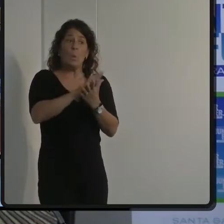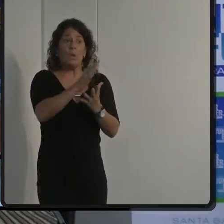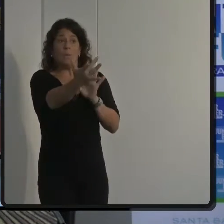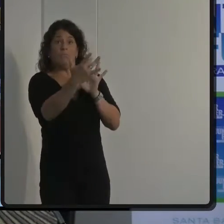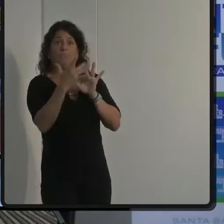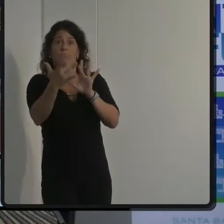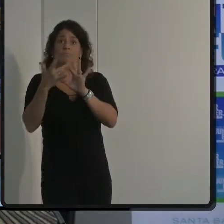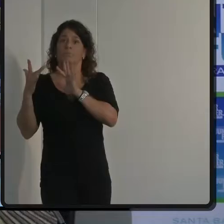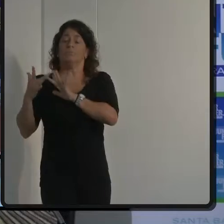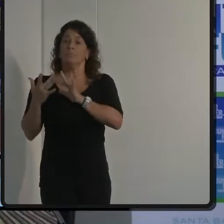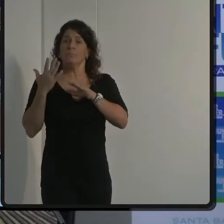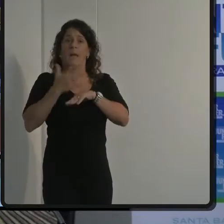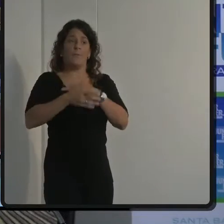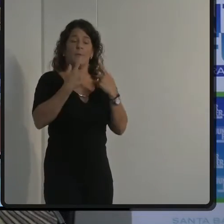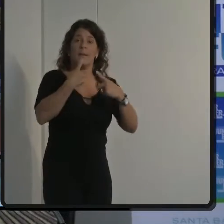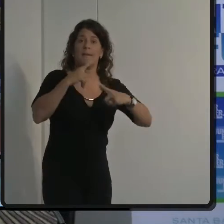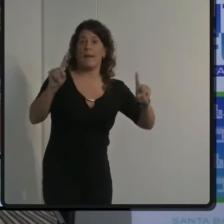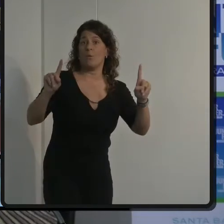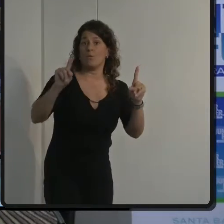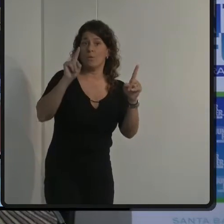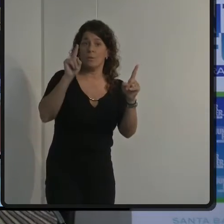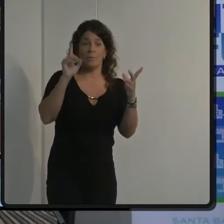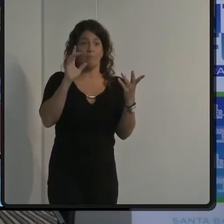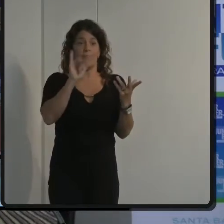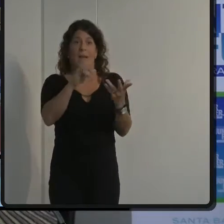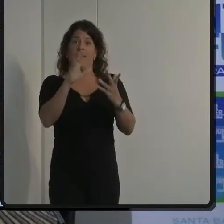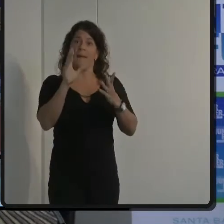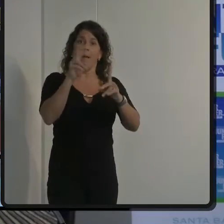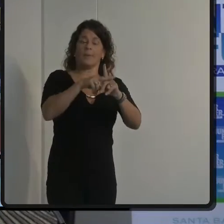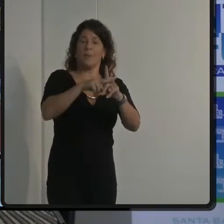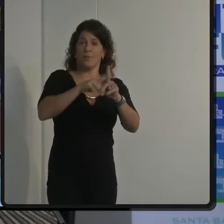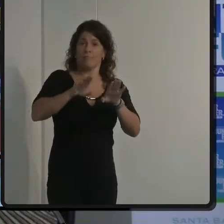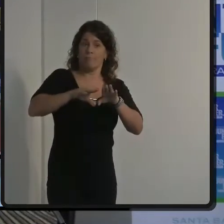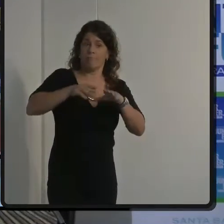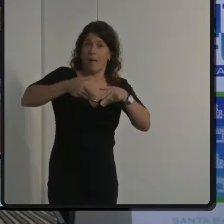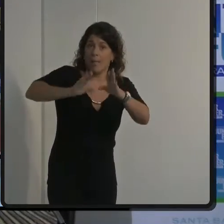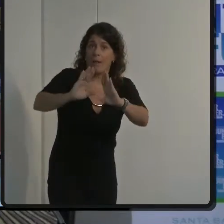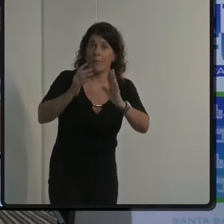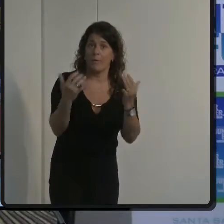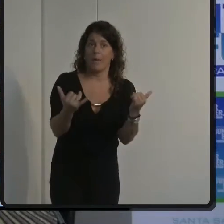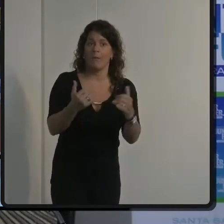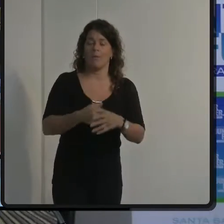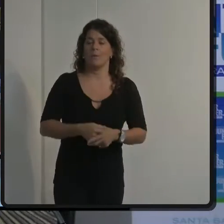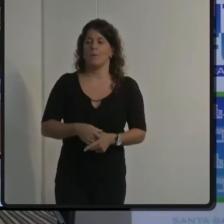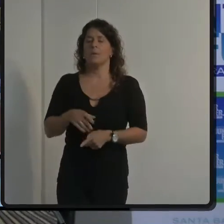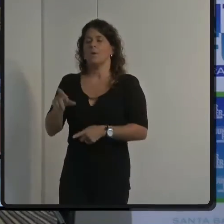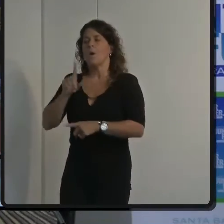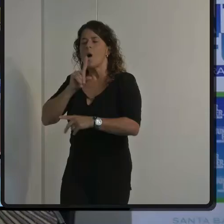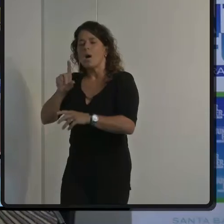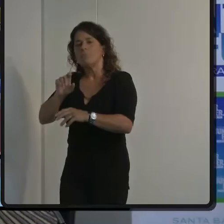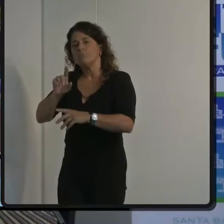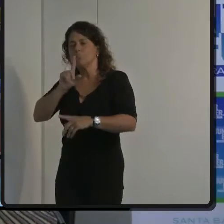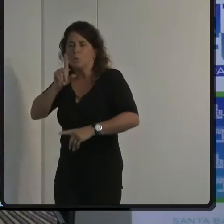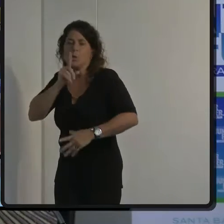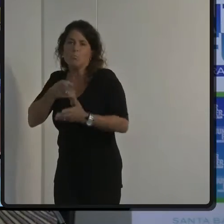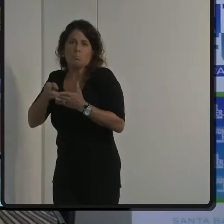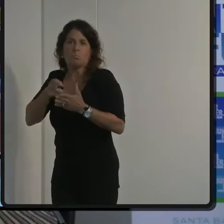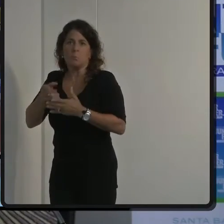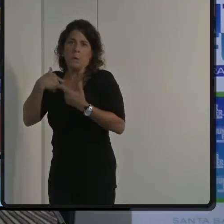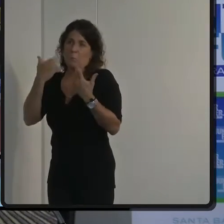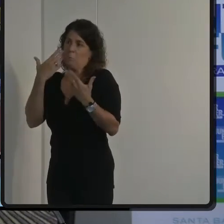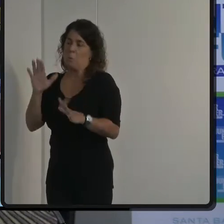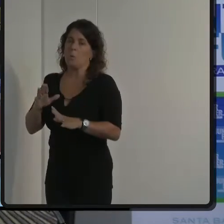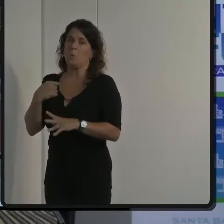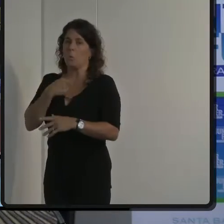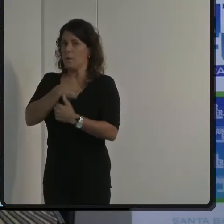Tuesday, I believe? You know, I'm not sure. We have a school liaison at